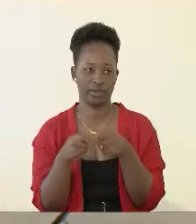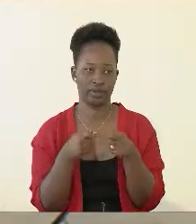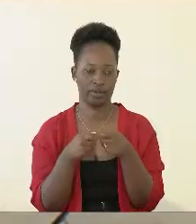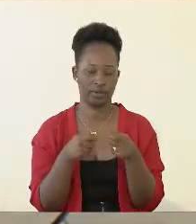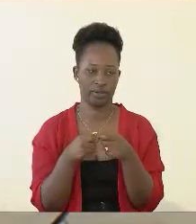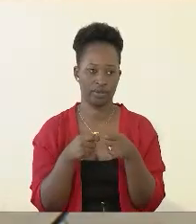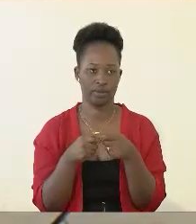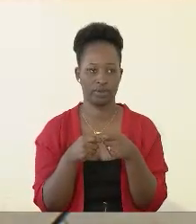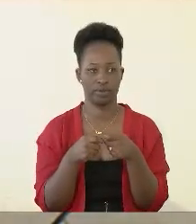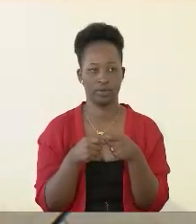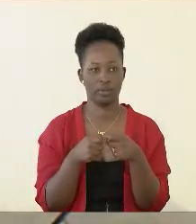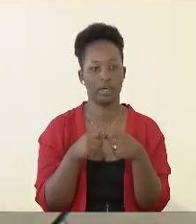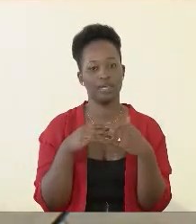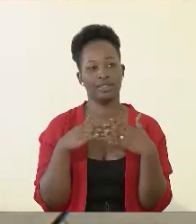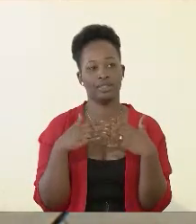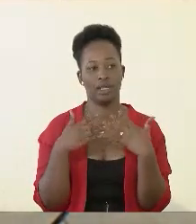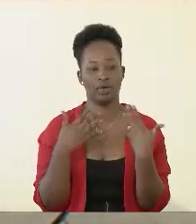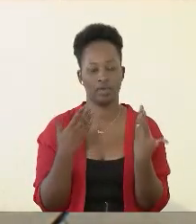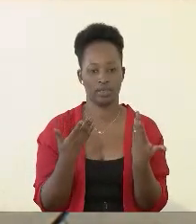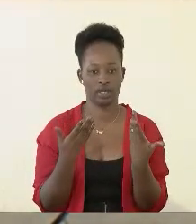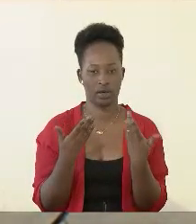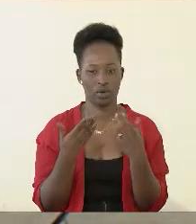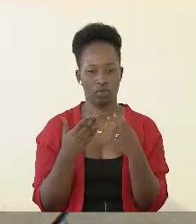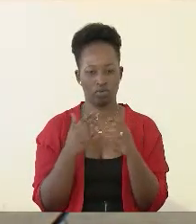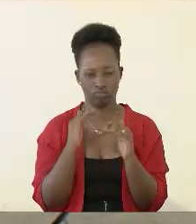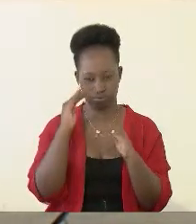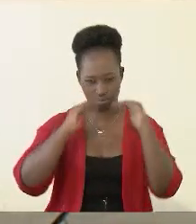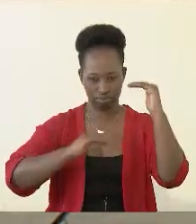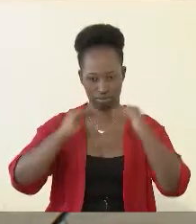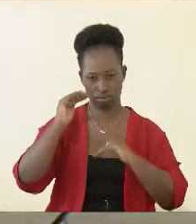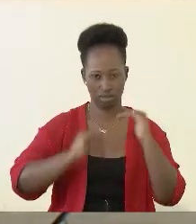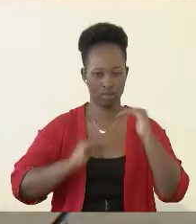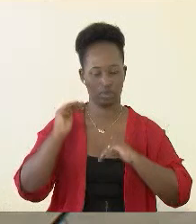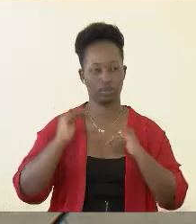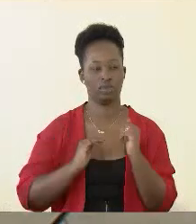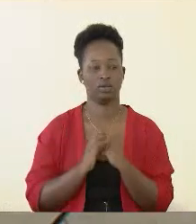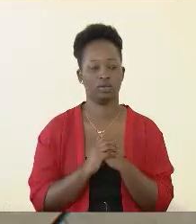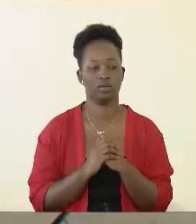or can talk about controlling or regulating